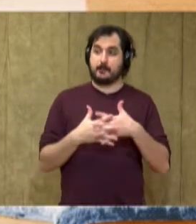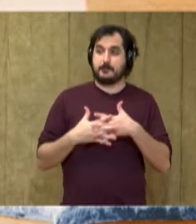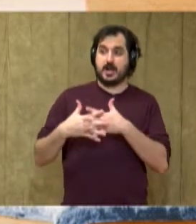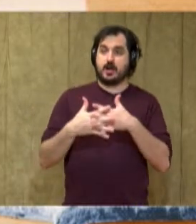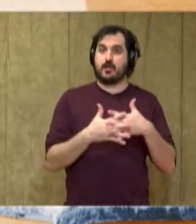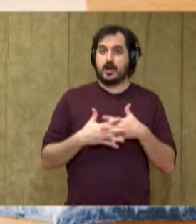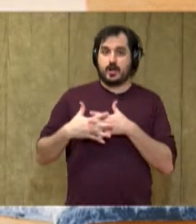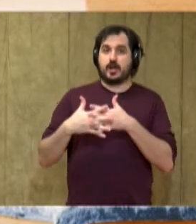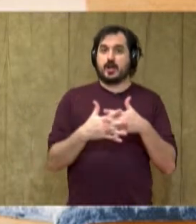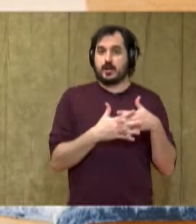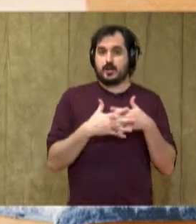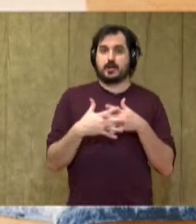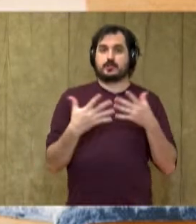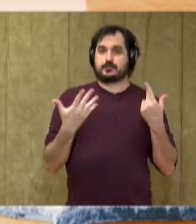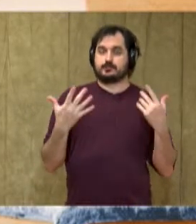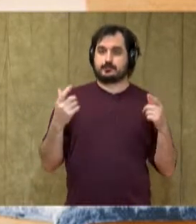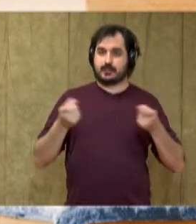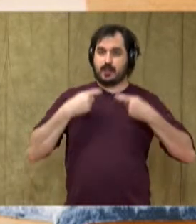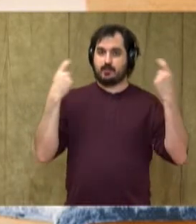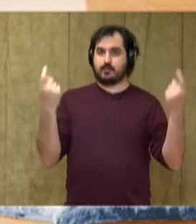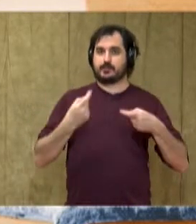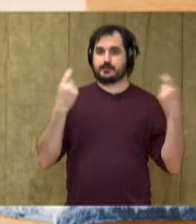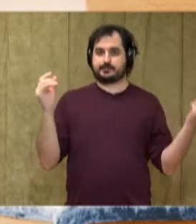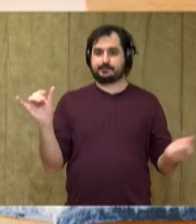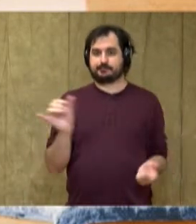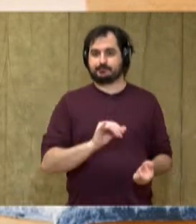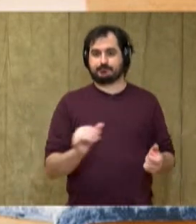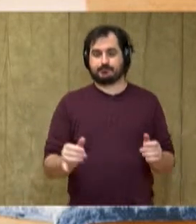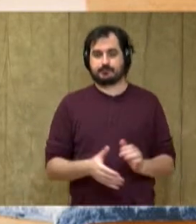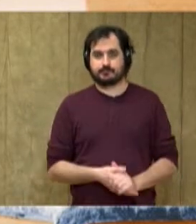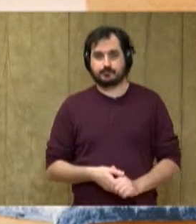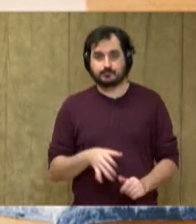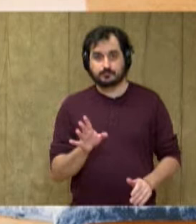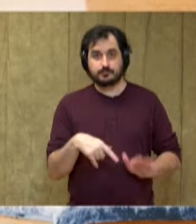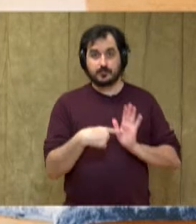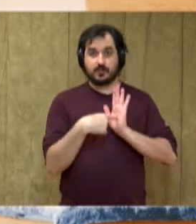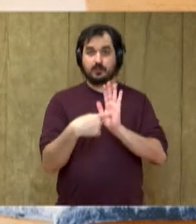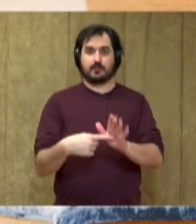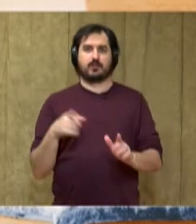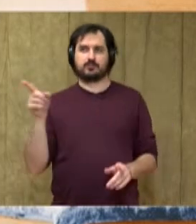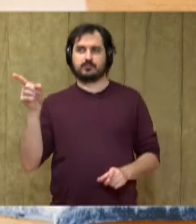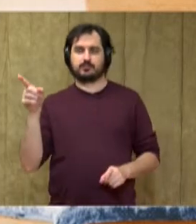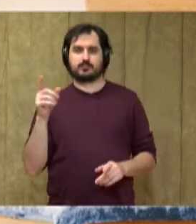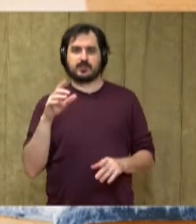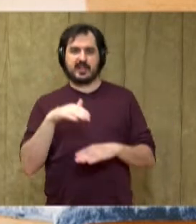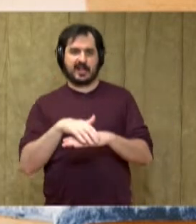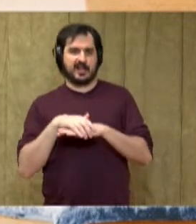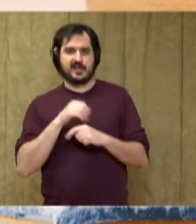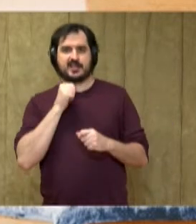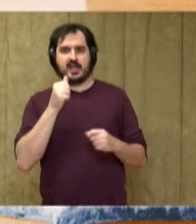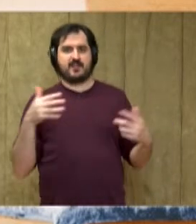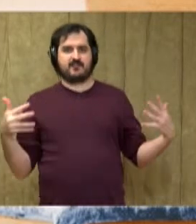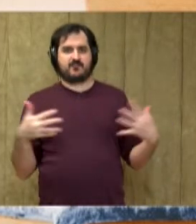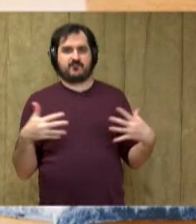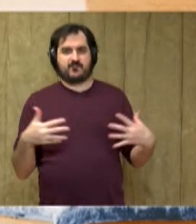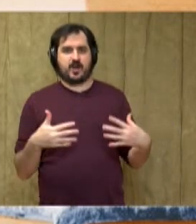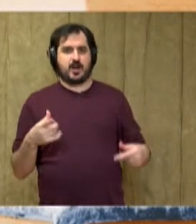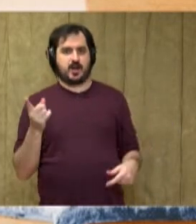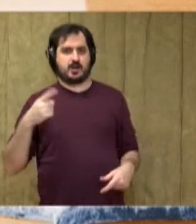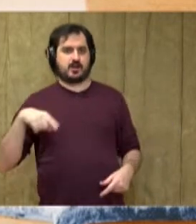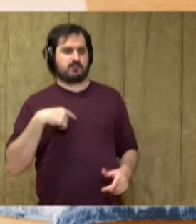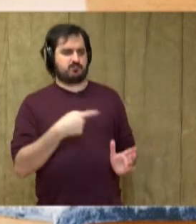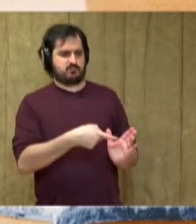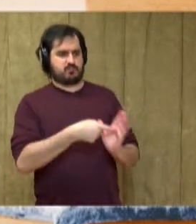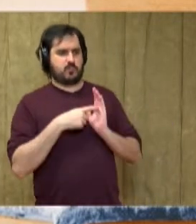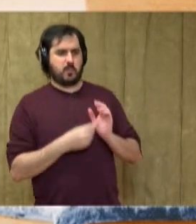the colonies, Parliament started demanding even more taxes. Patriot leaders in Massachusetts and